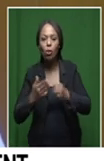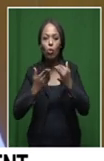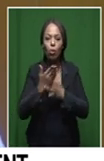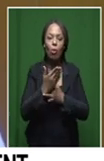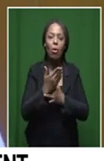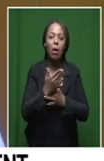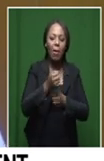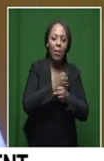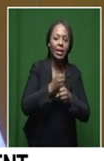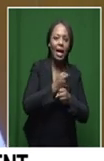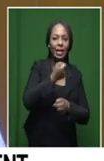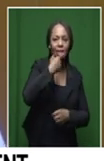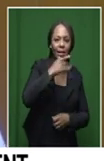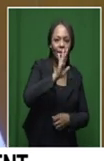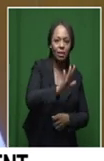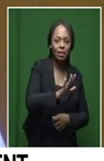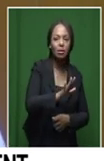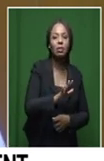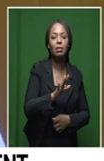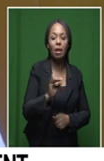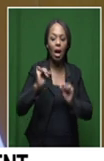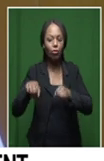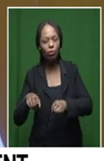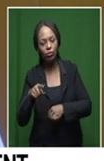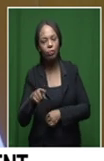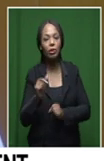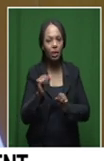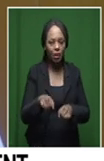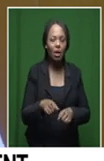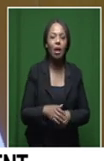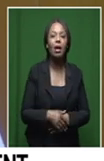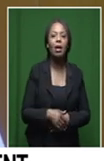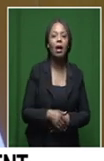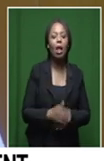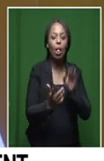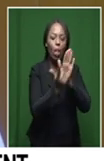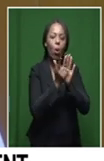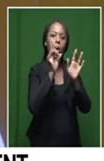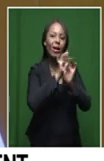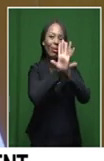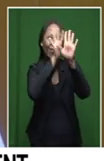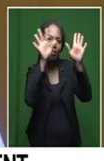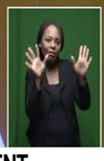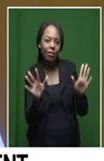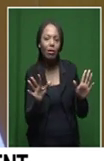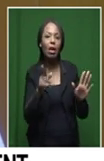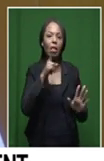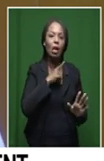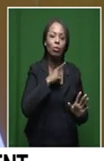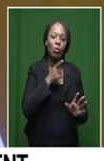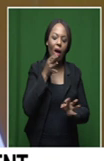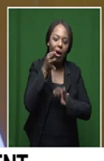treatment. So the law is extremely clear on that matter, and that is why we have